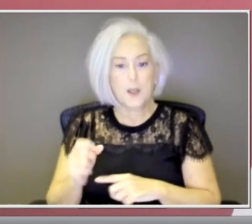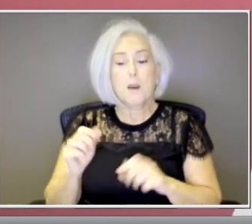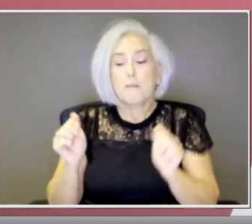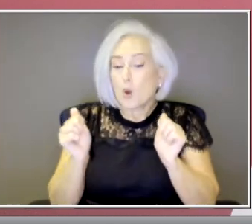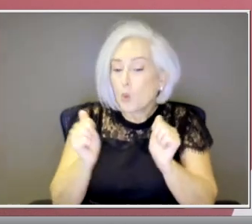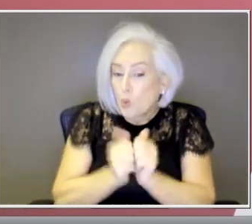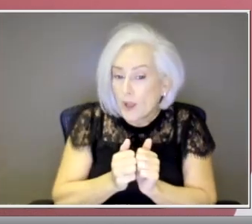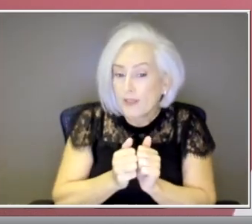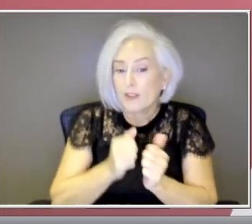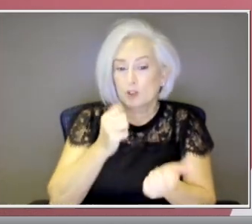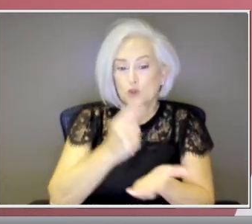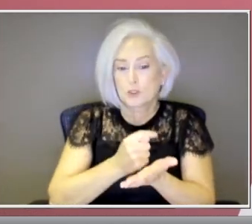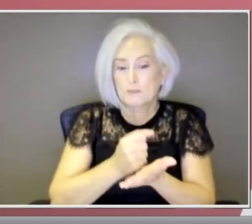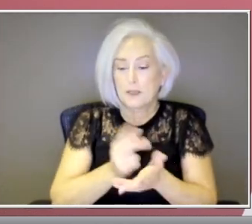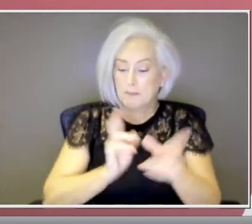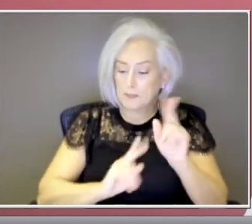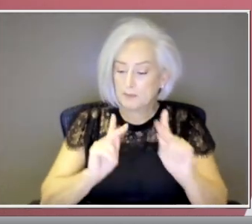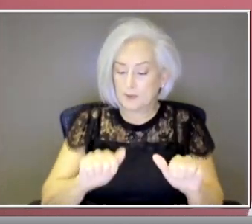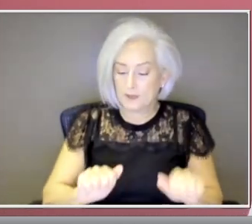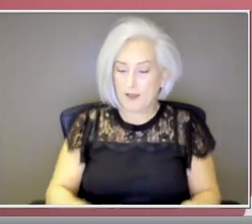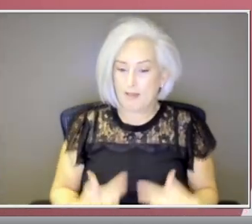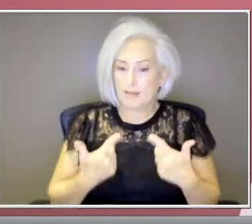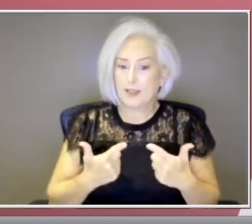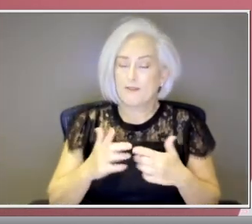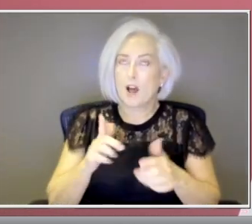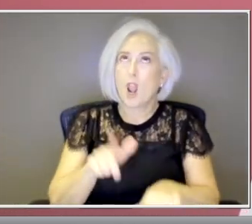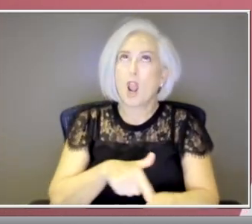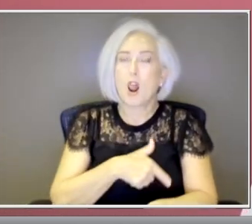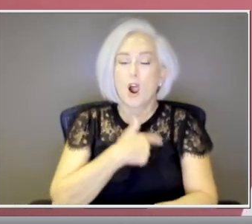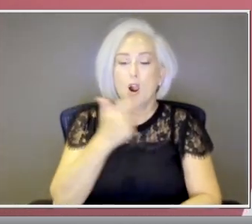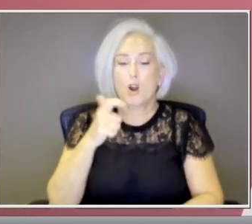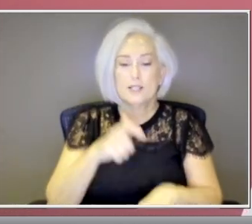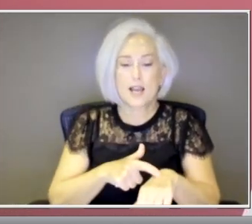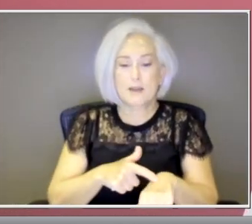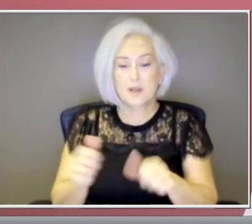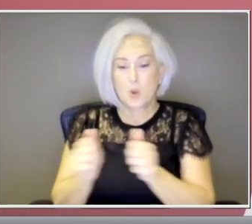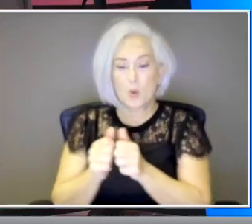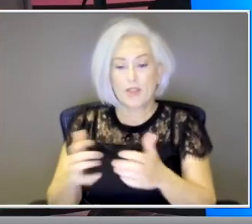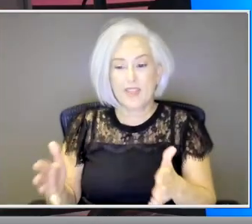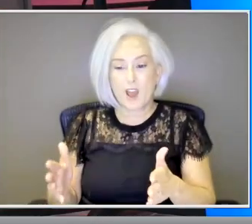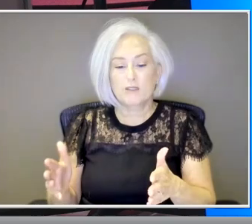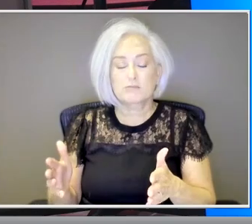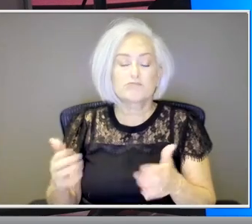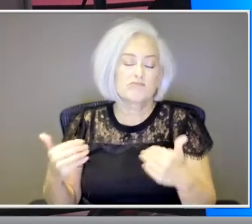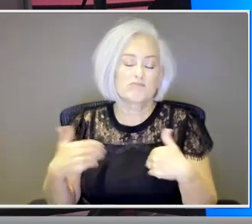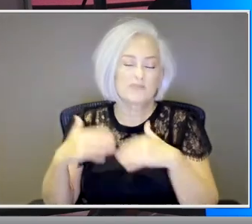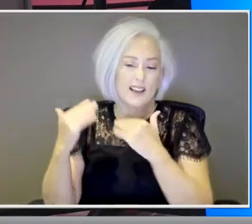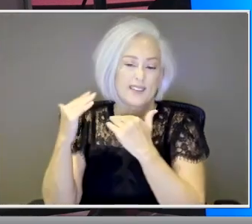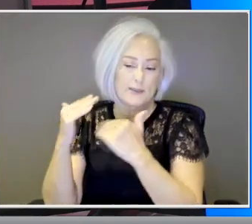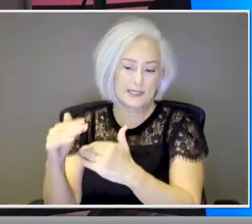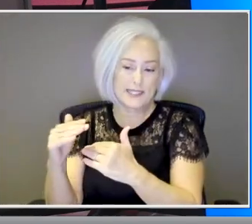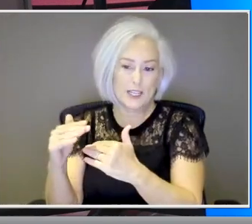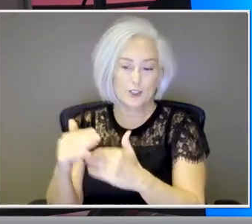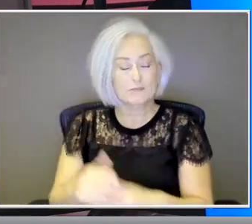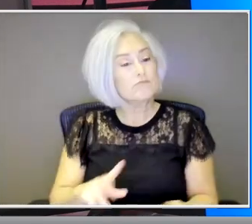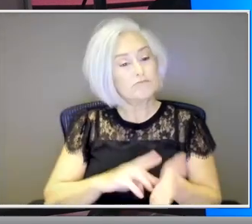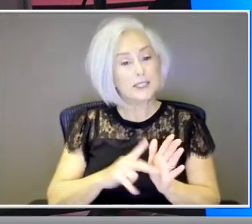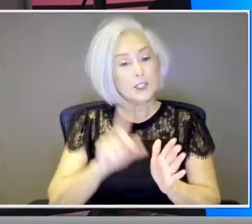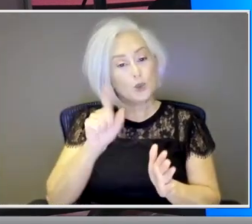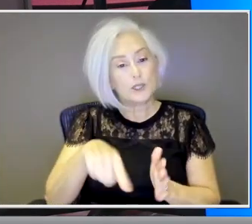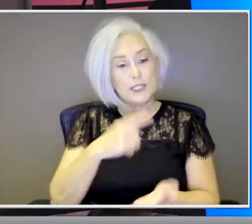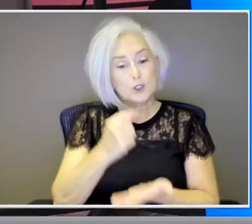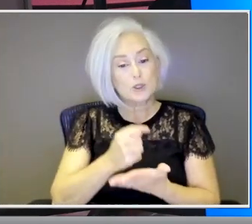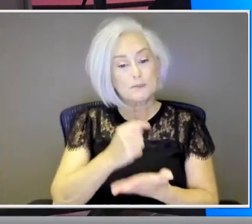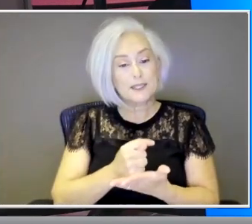really long time. Without it, it's a lot more limited. You need the treatment that we can provide. Real quick,